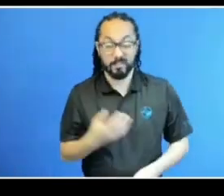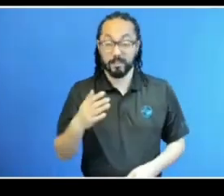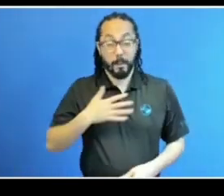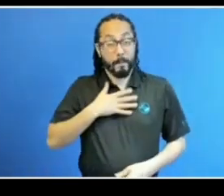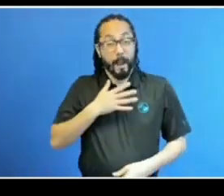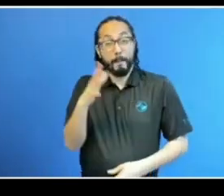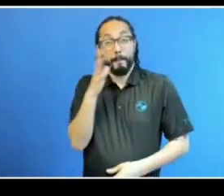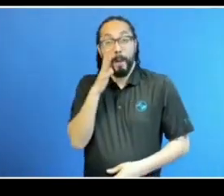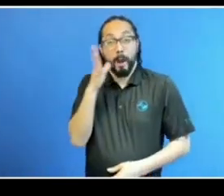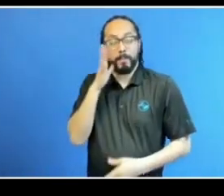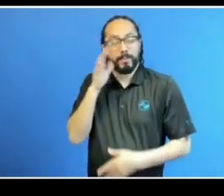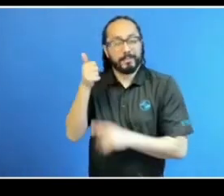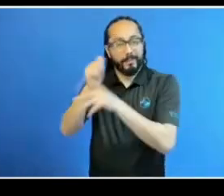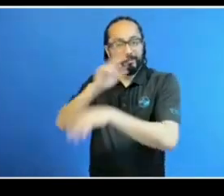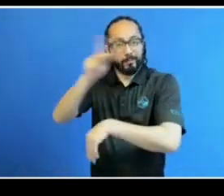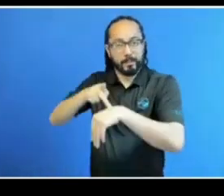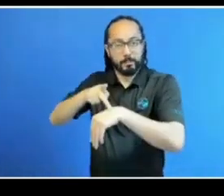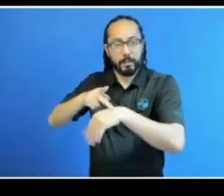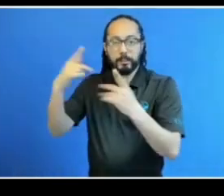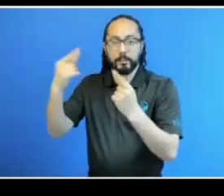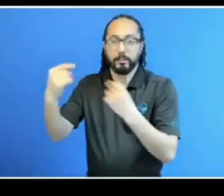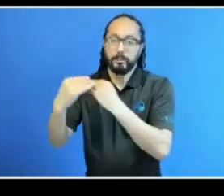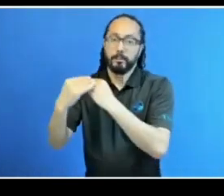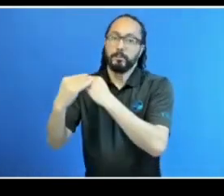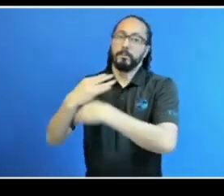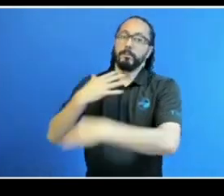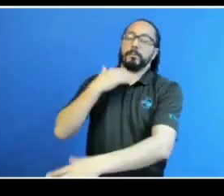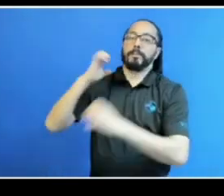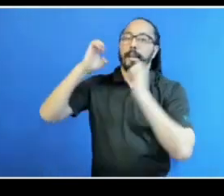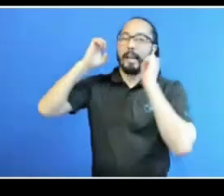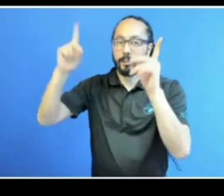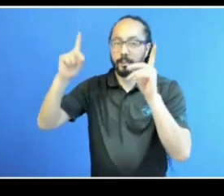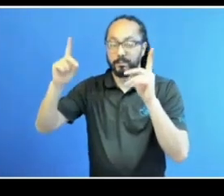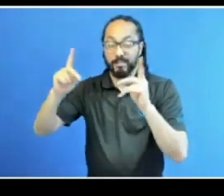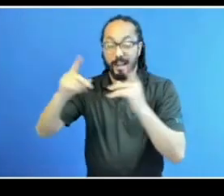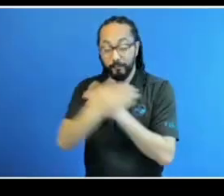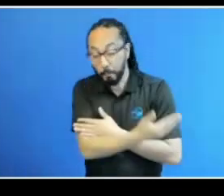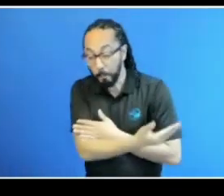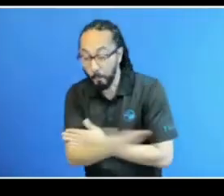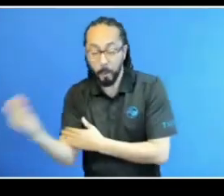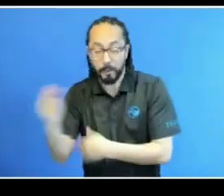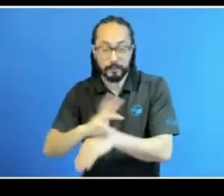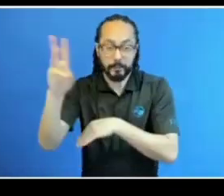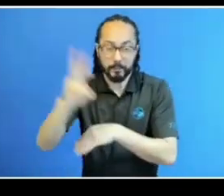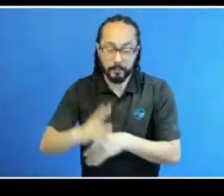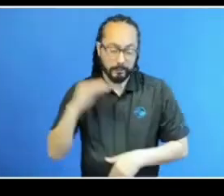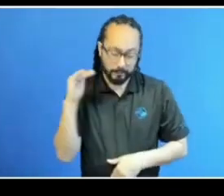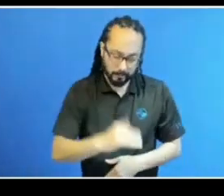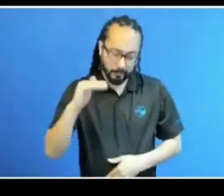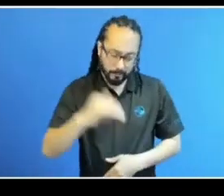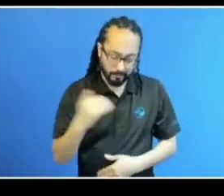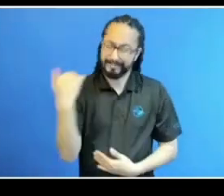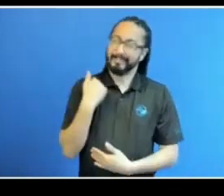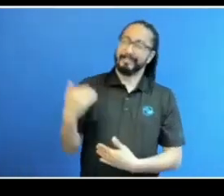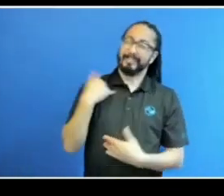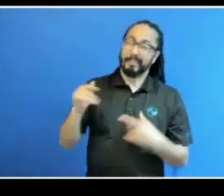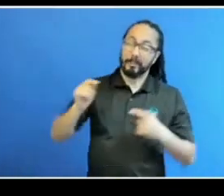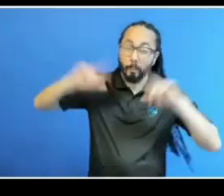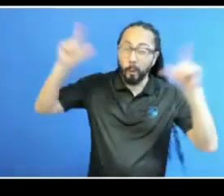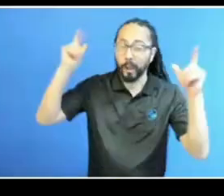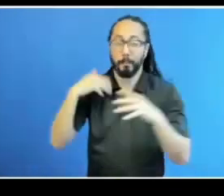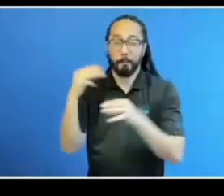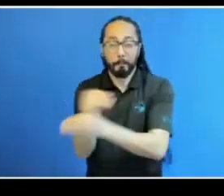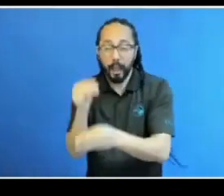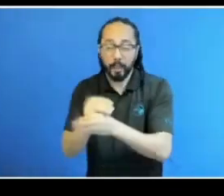education into me. She woke me up 6 a.m. every day to study math. So like I was never passionate about school, but I was passionate about sneakers and design. So figure out